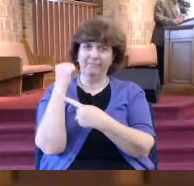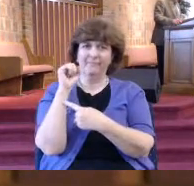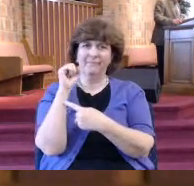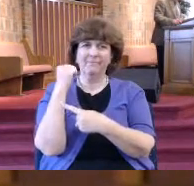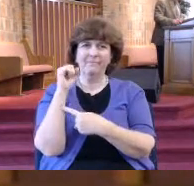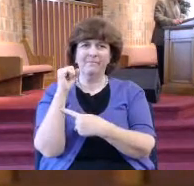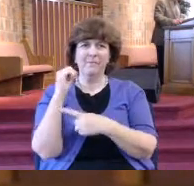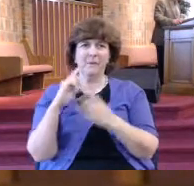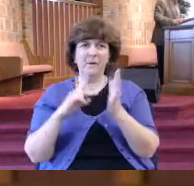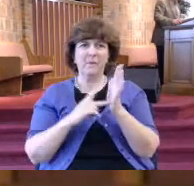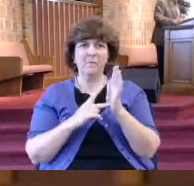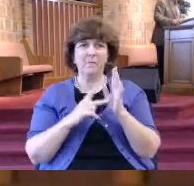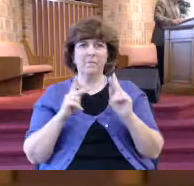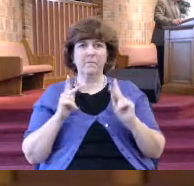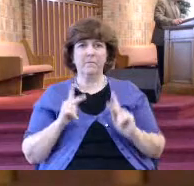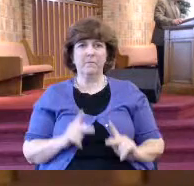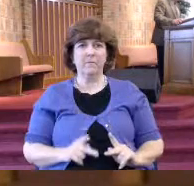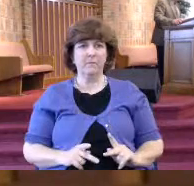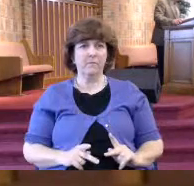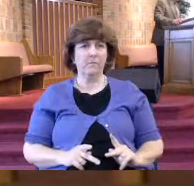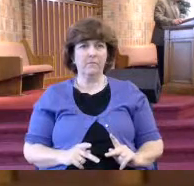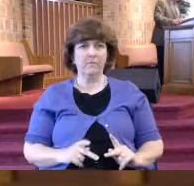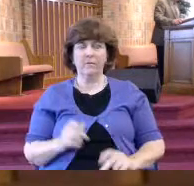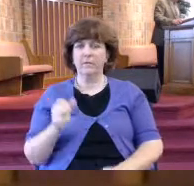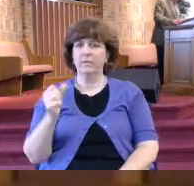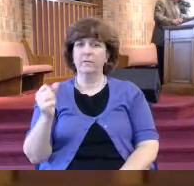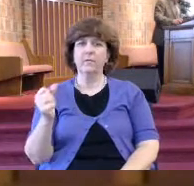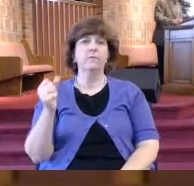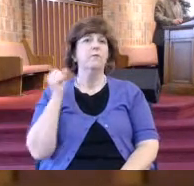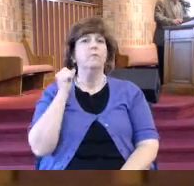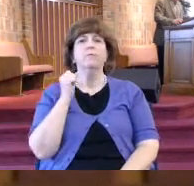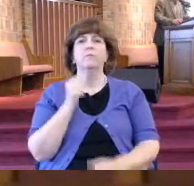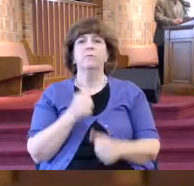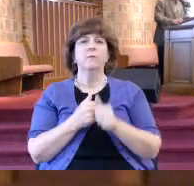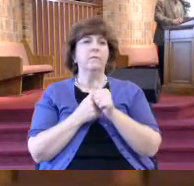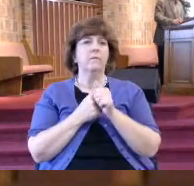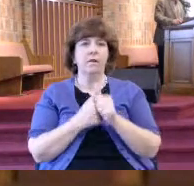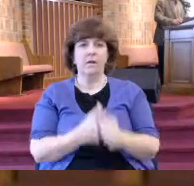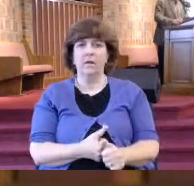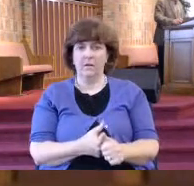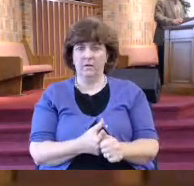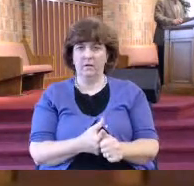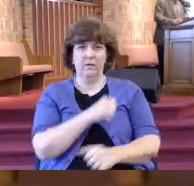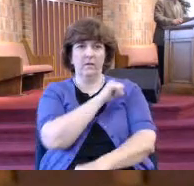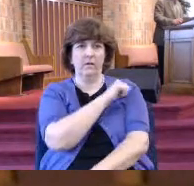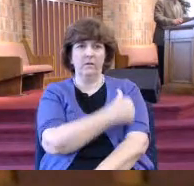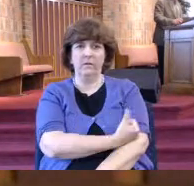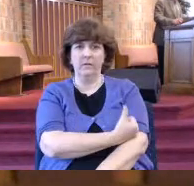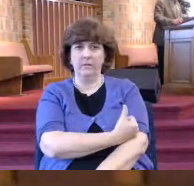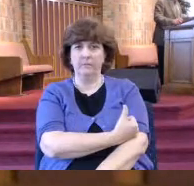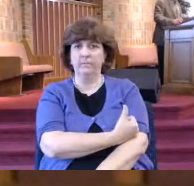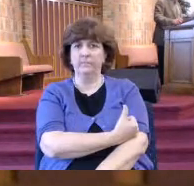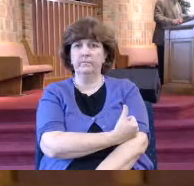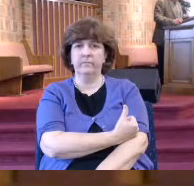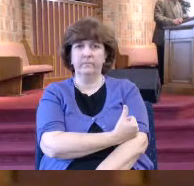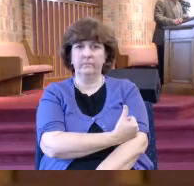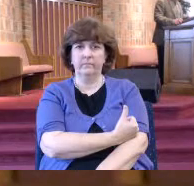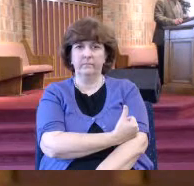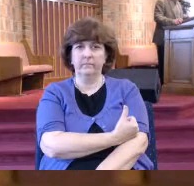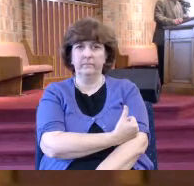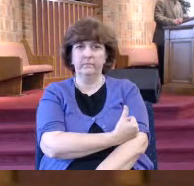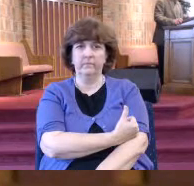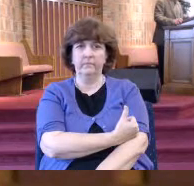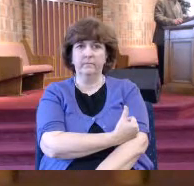means that an individual refuses to follow authority. We may